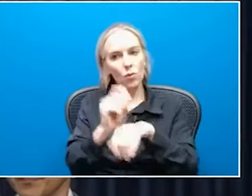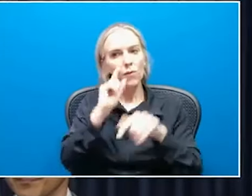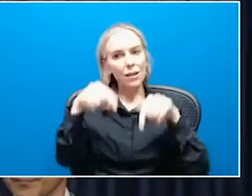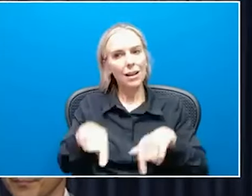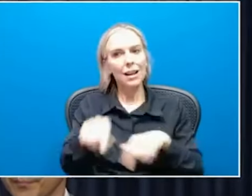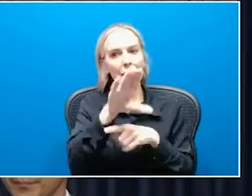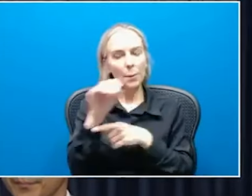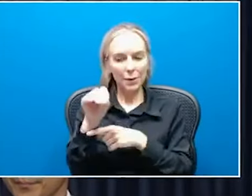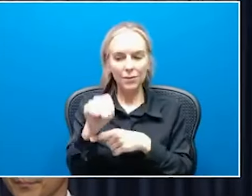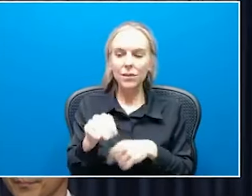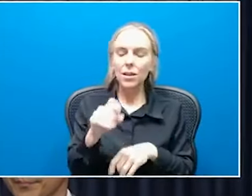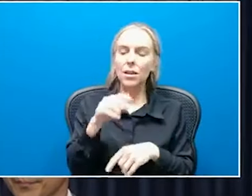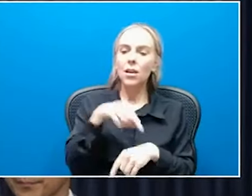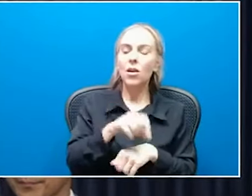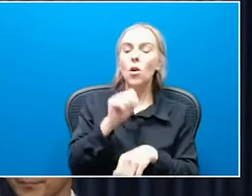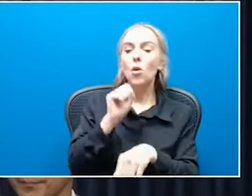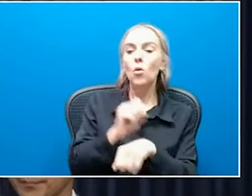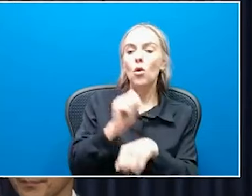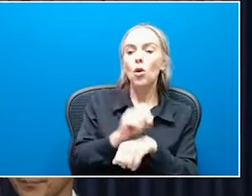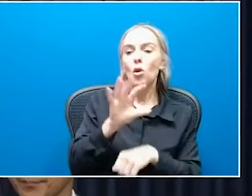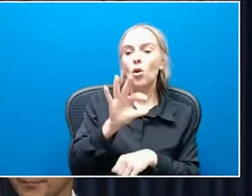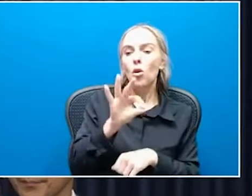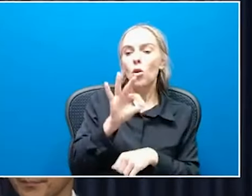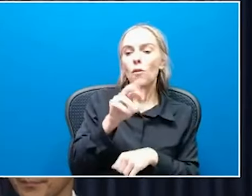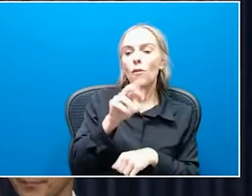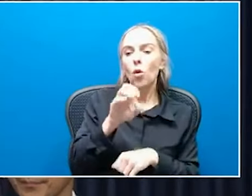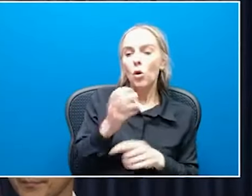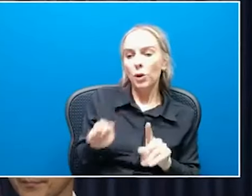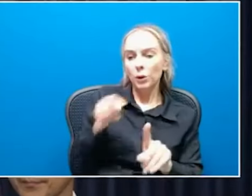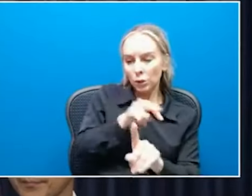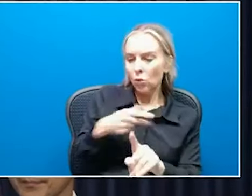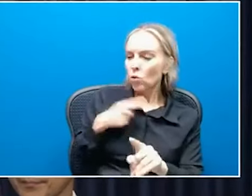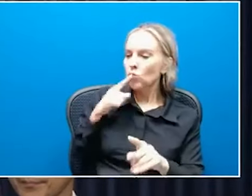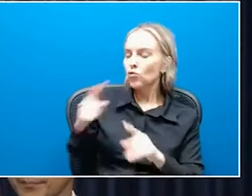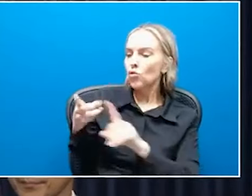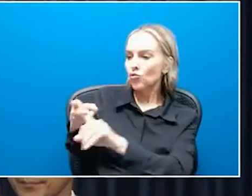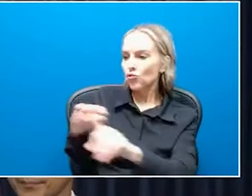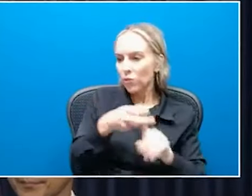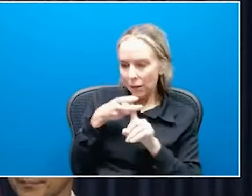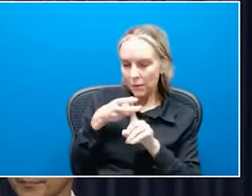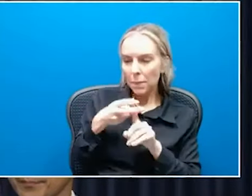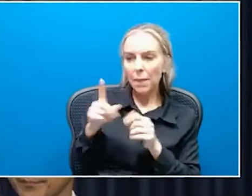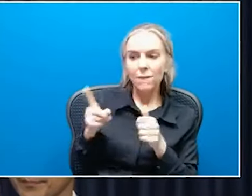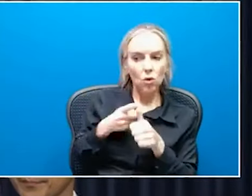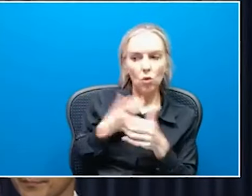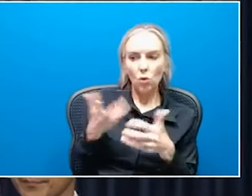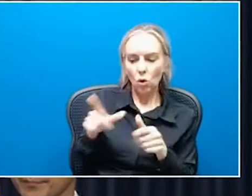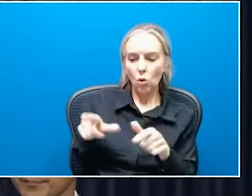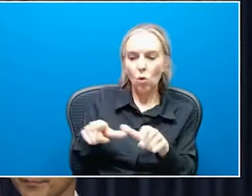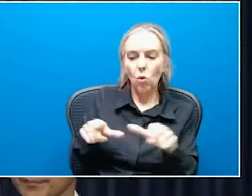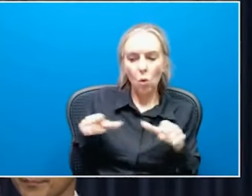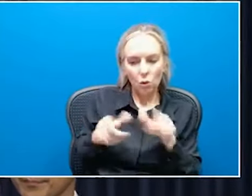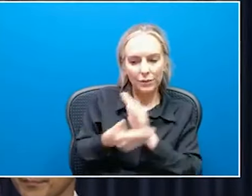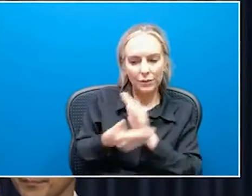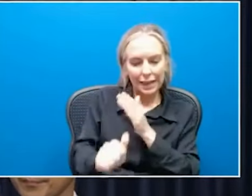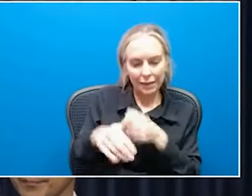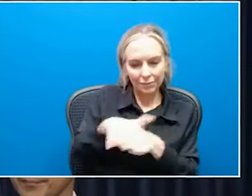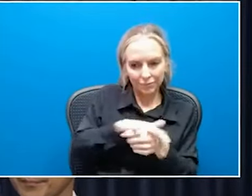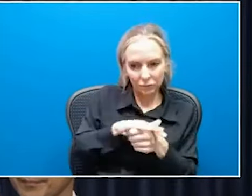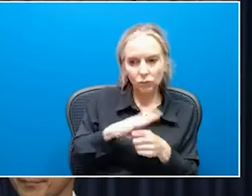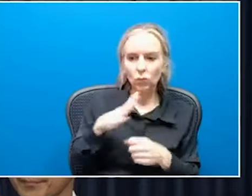From a workforce perspective, we are focusing on recruiting efforts at a local talent right now. We want to build a